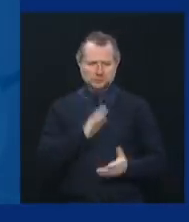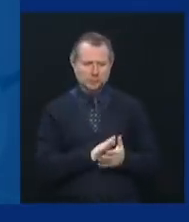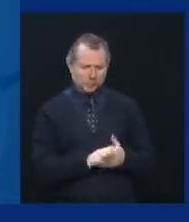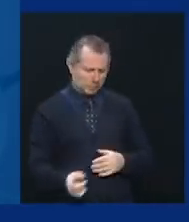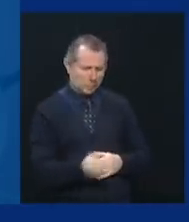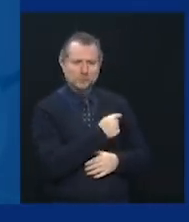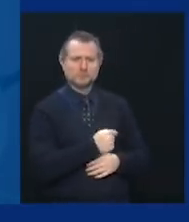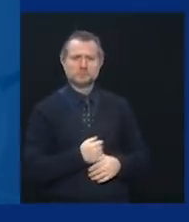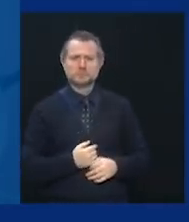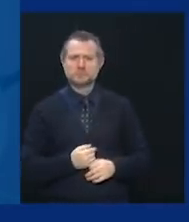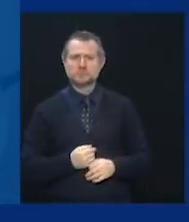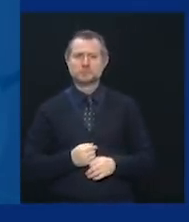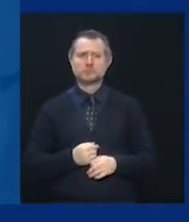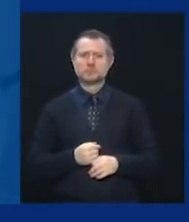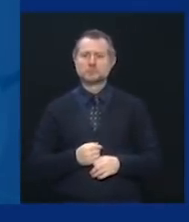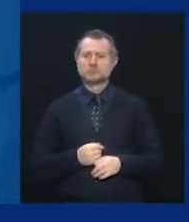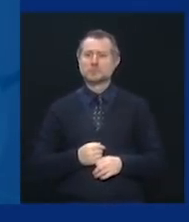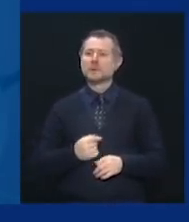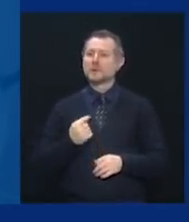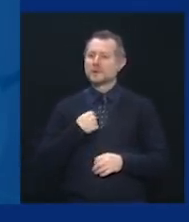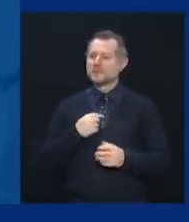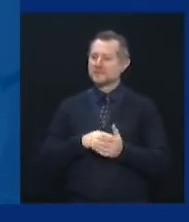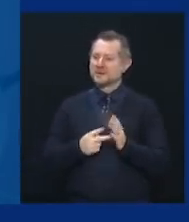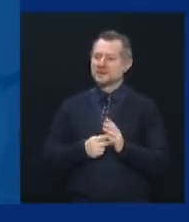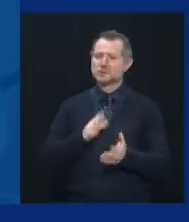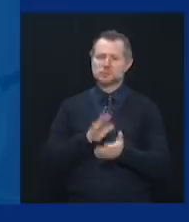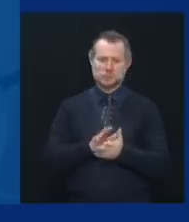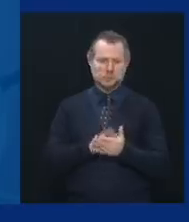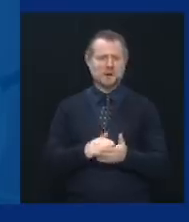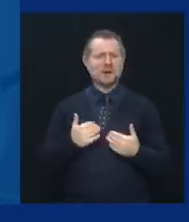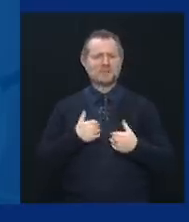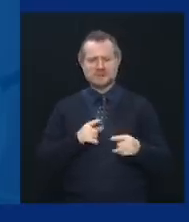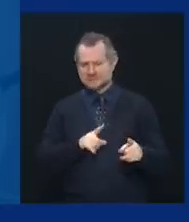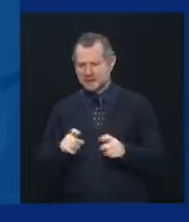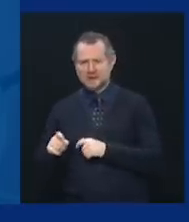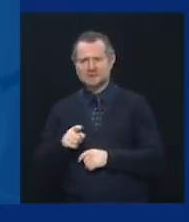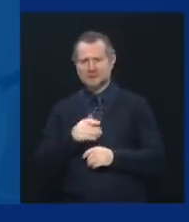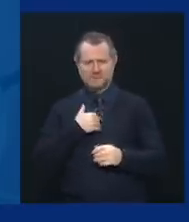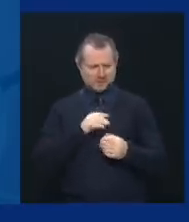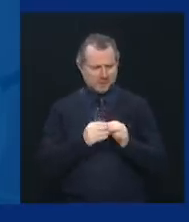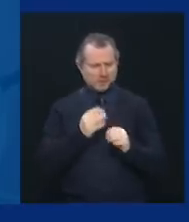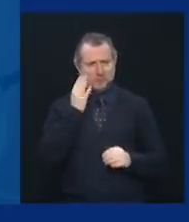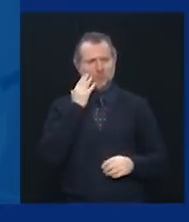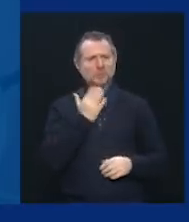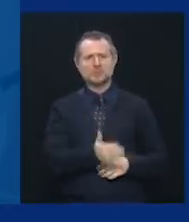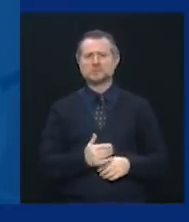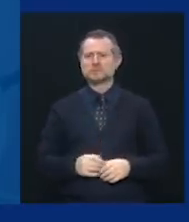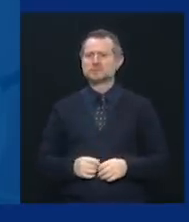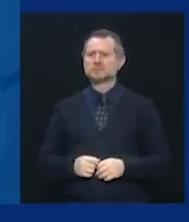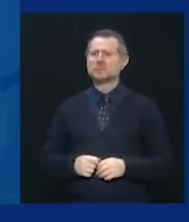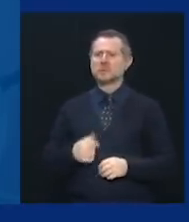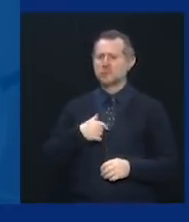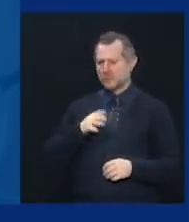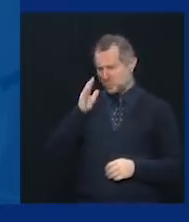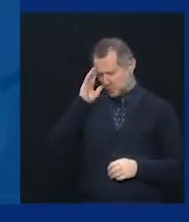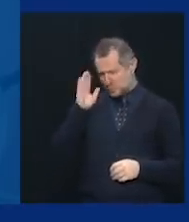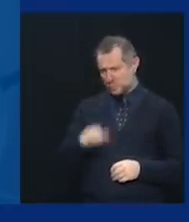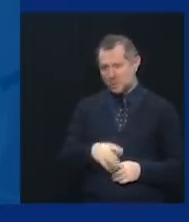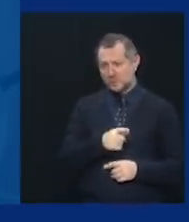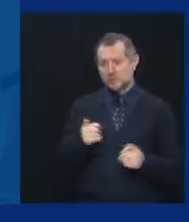school. We're testing in the schools, so we know the positivity rate in the schools. We know the positivity rate in the